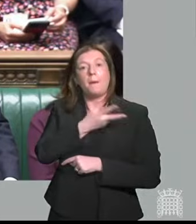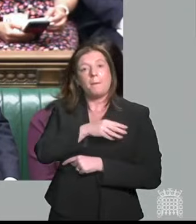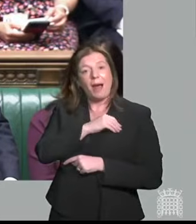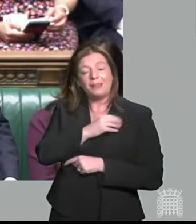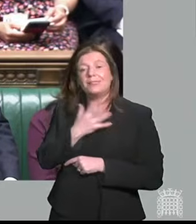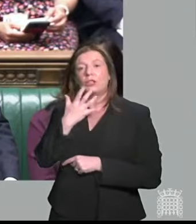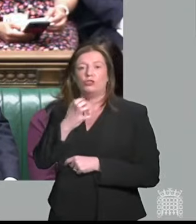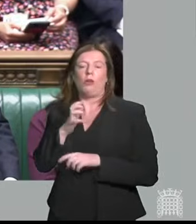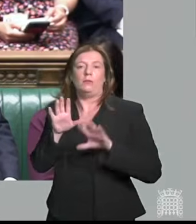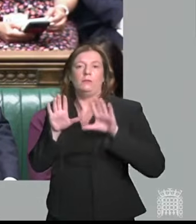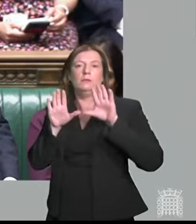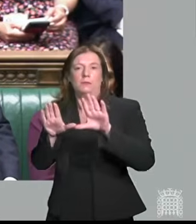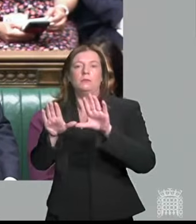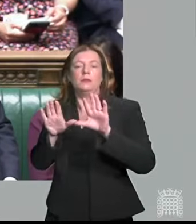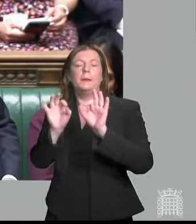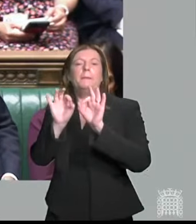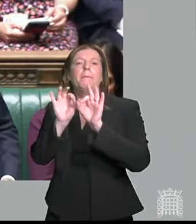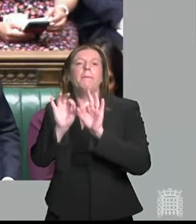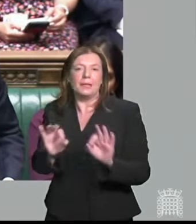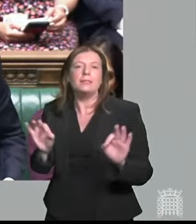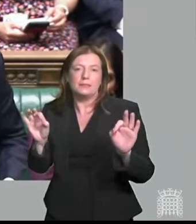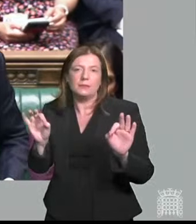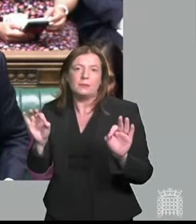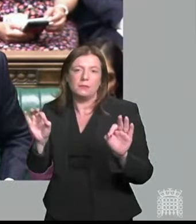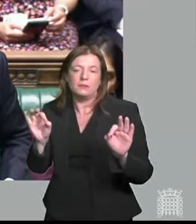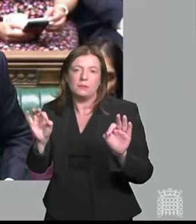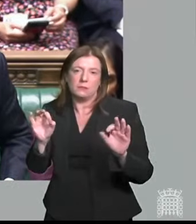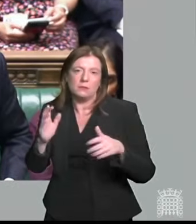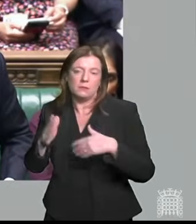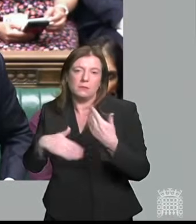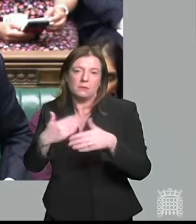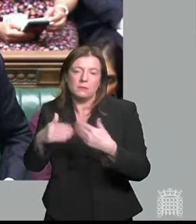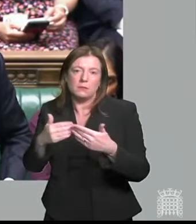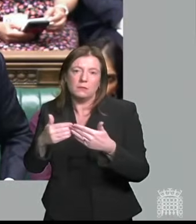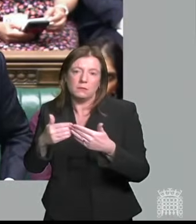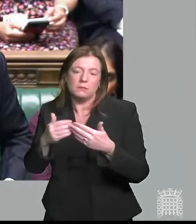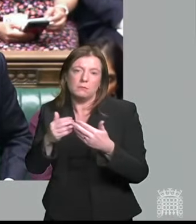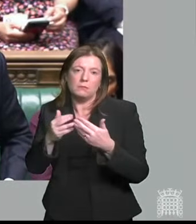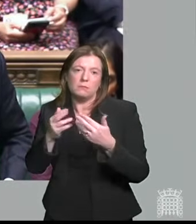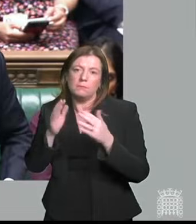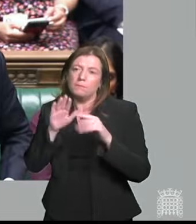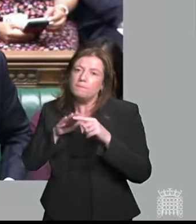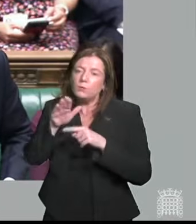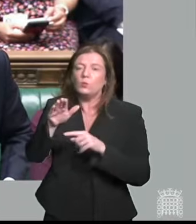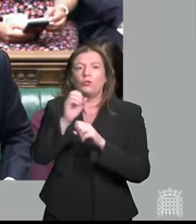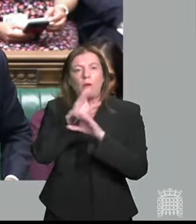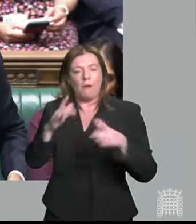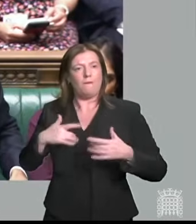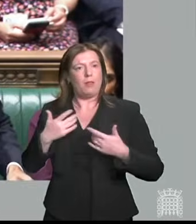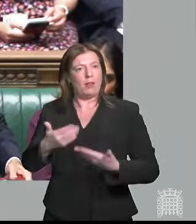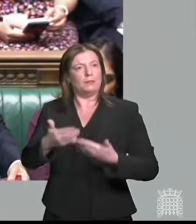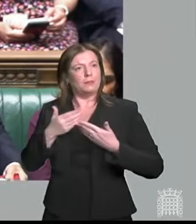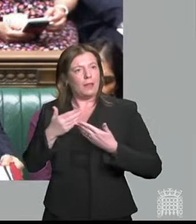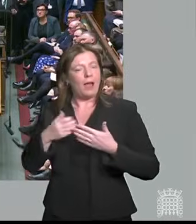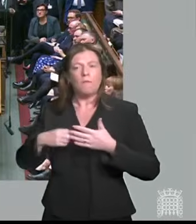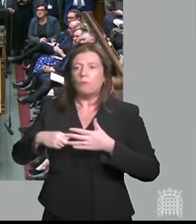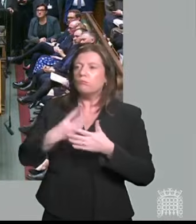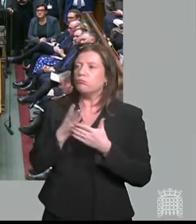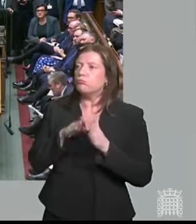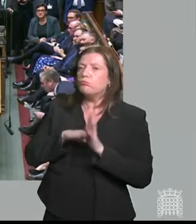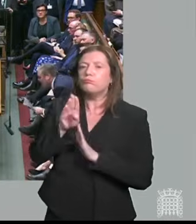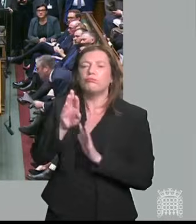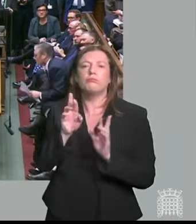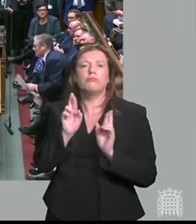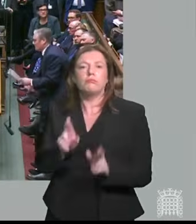and Israelis can coexist peacefully, side by side, and look forward to a future filled with dignity, security and prosperity.